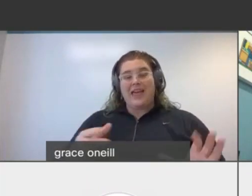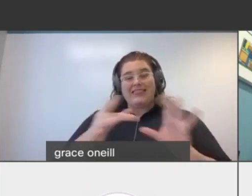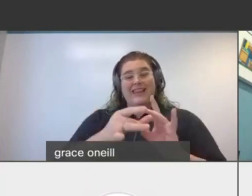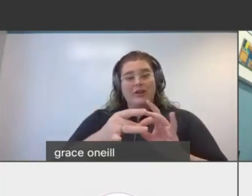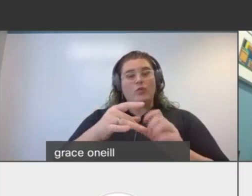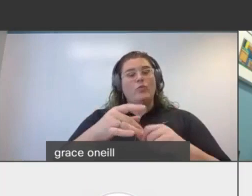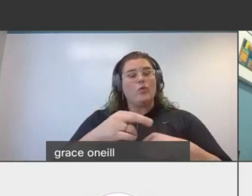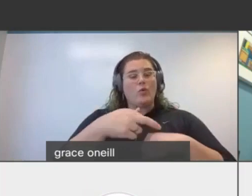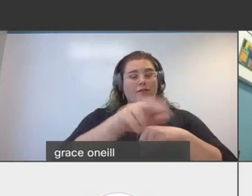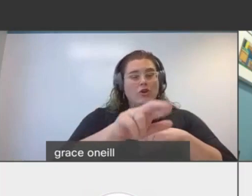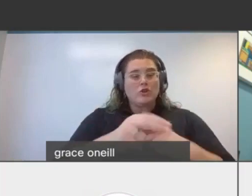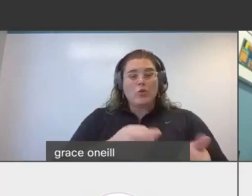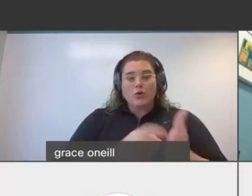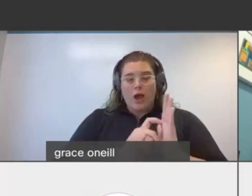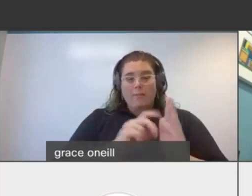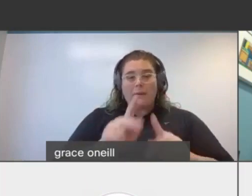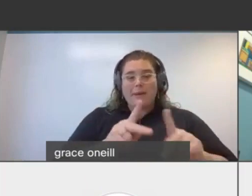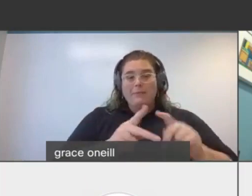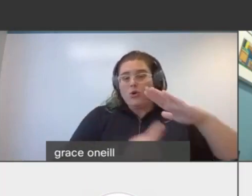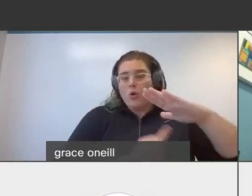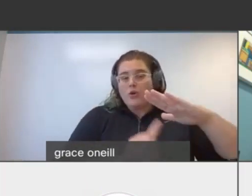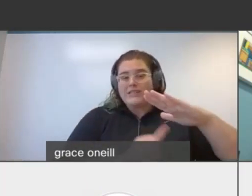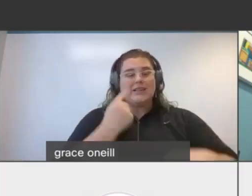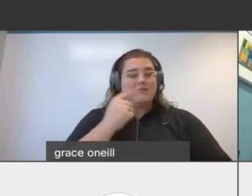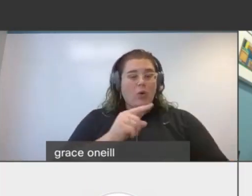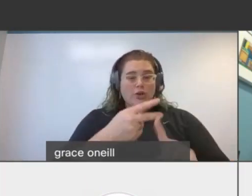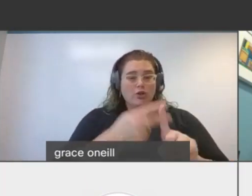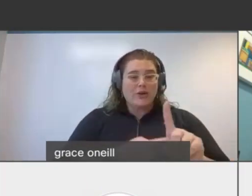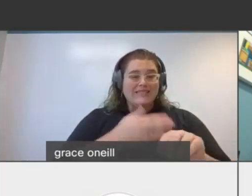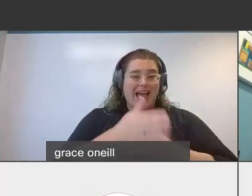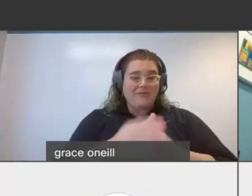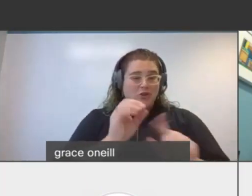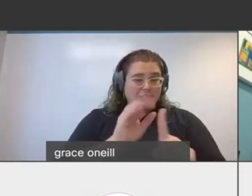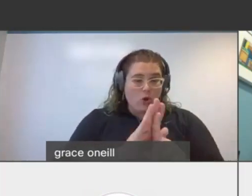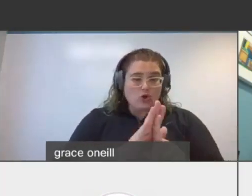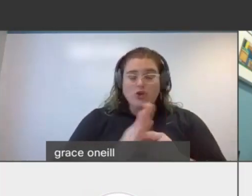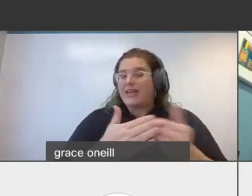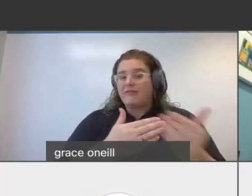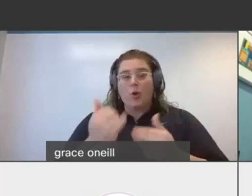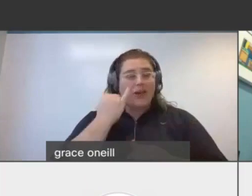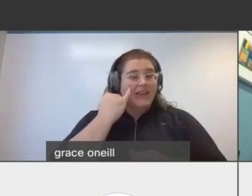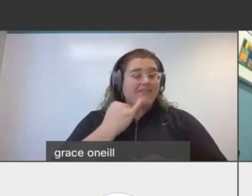that people quarantine for 2 weeks after exposure, even if they test negative?